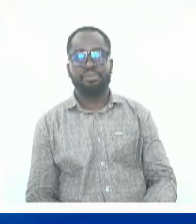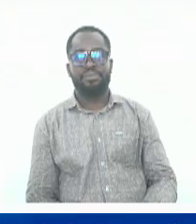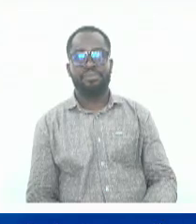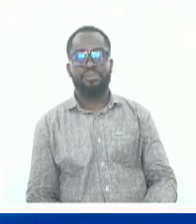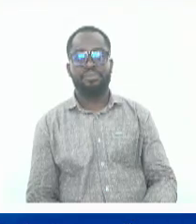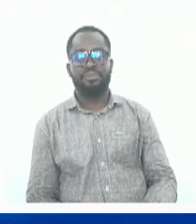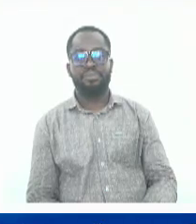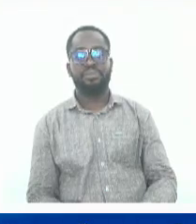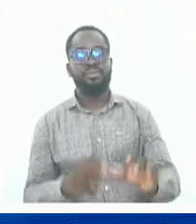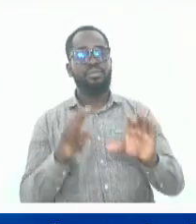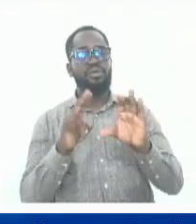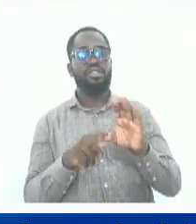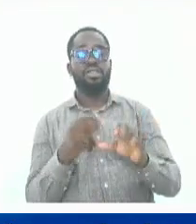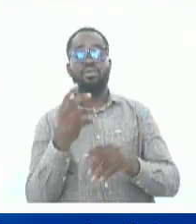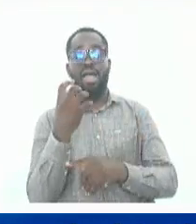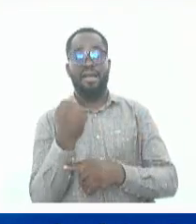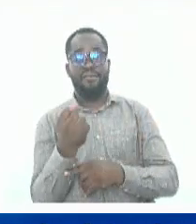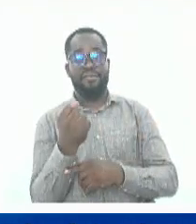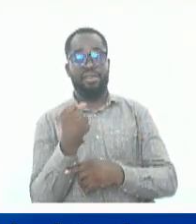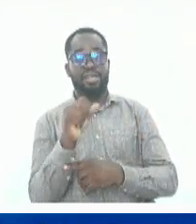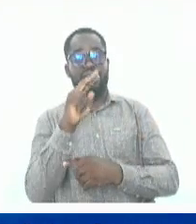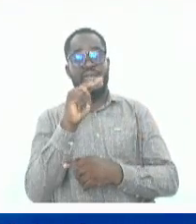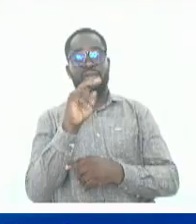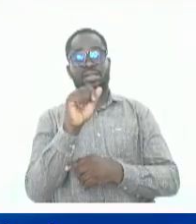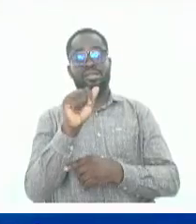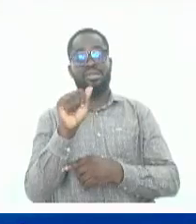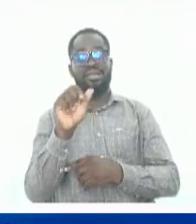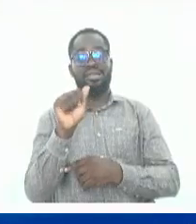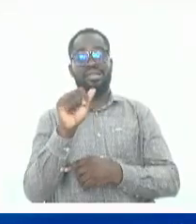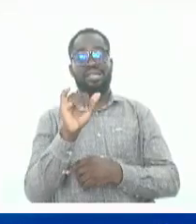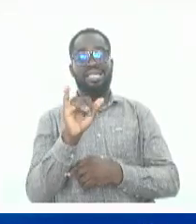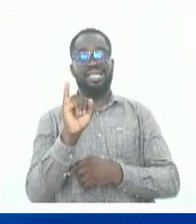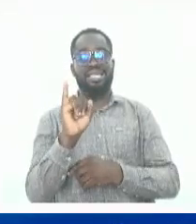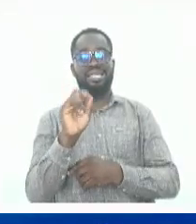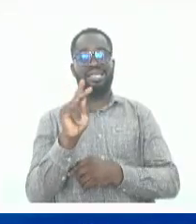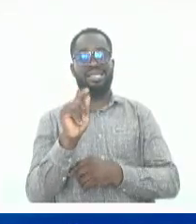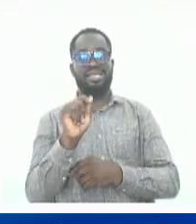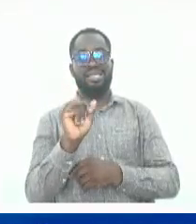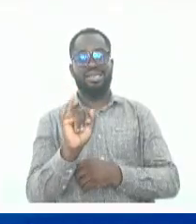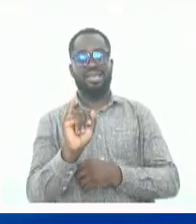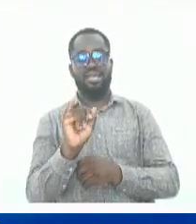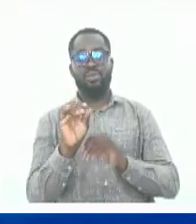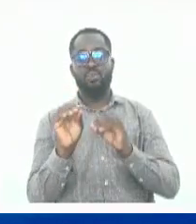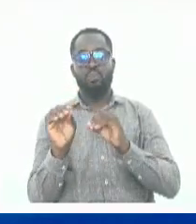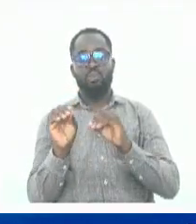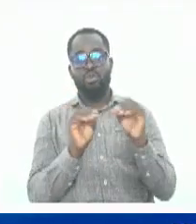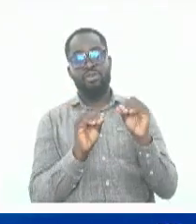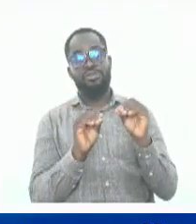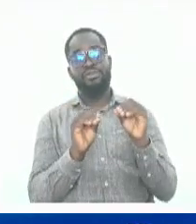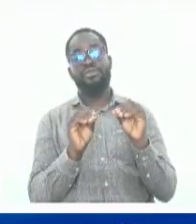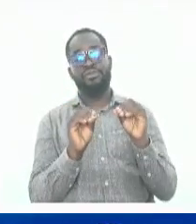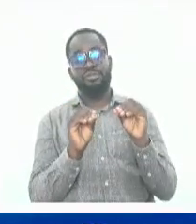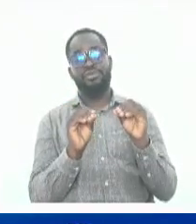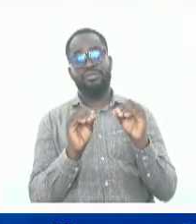So, Mr. Chair, we have Na Ayikai Ajintete move the motion.